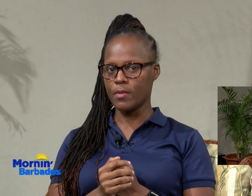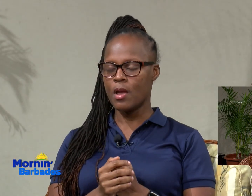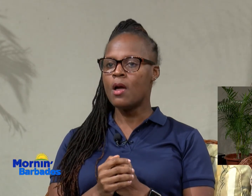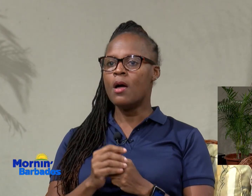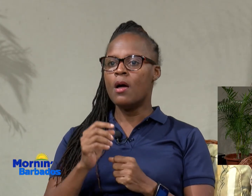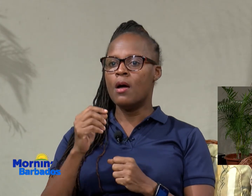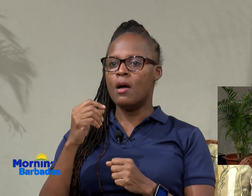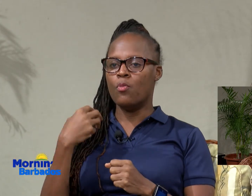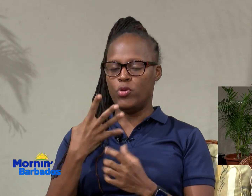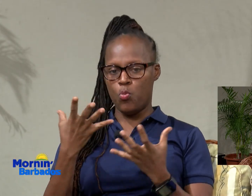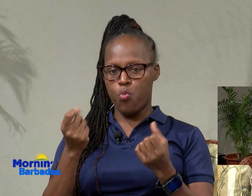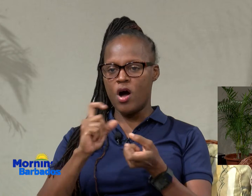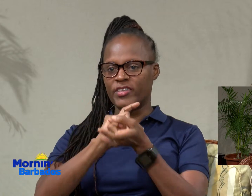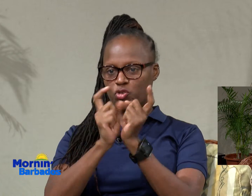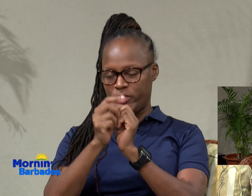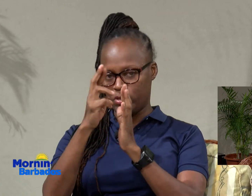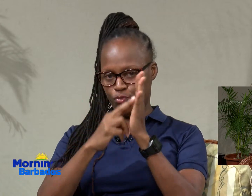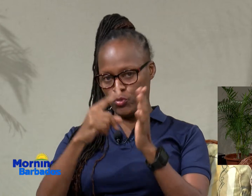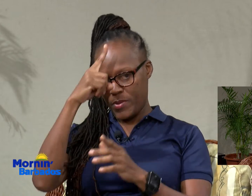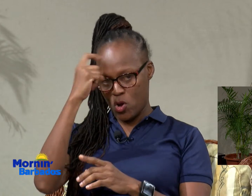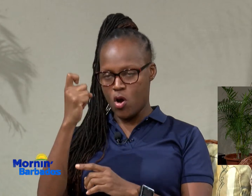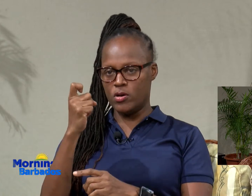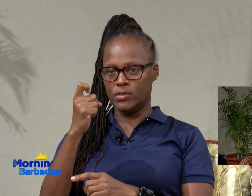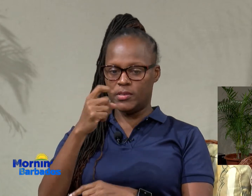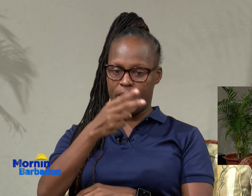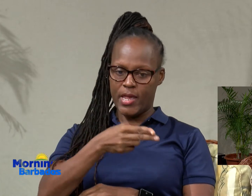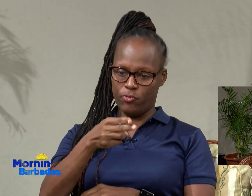They can do anything.